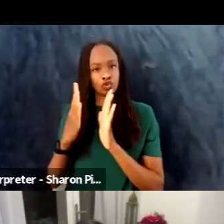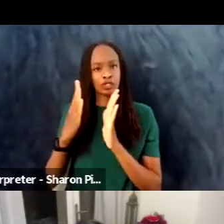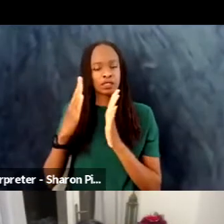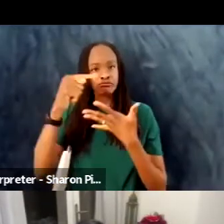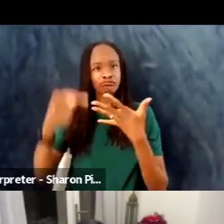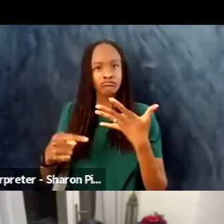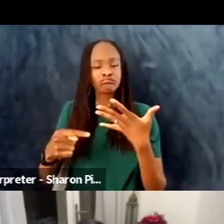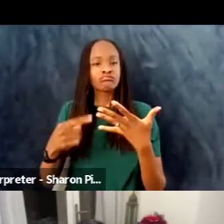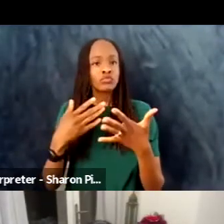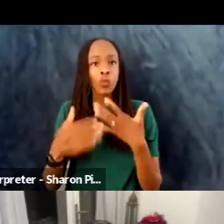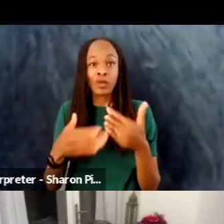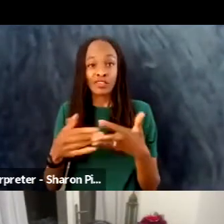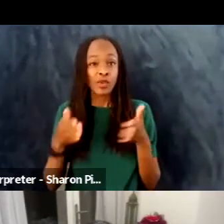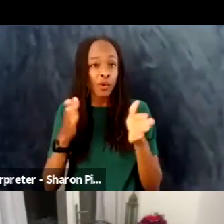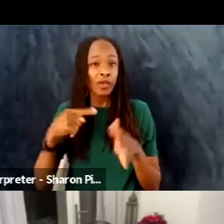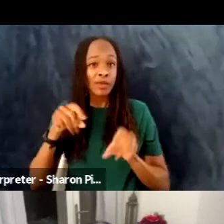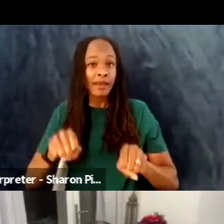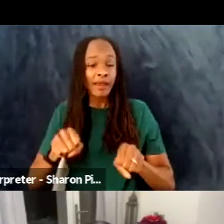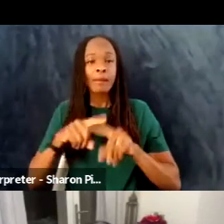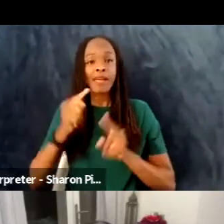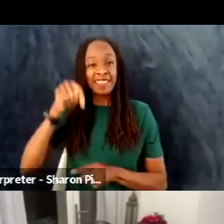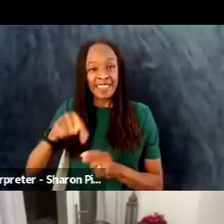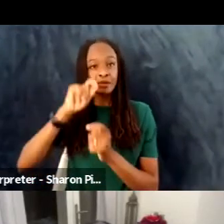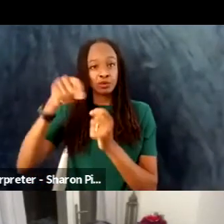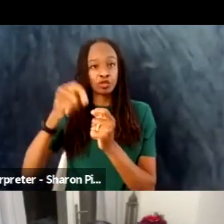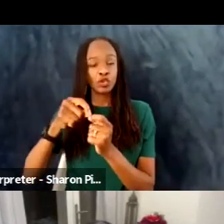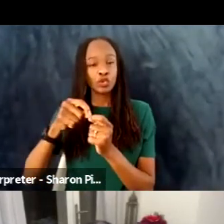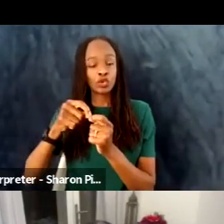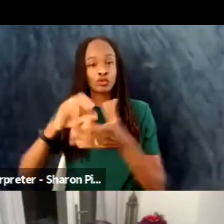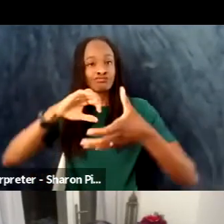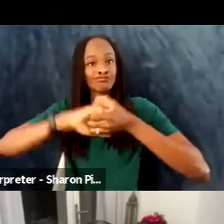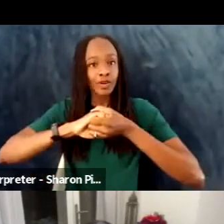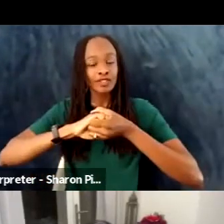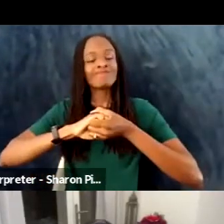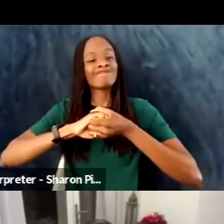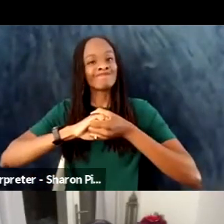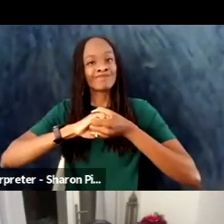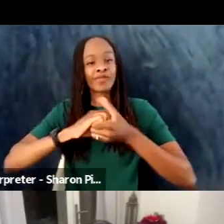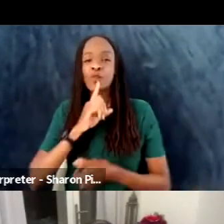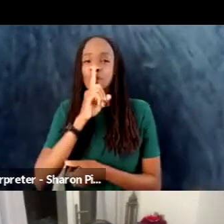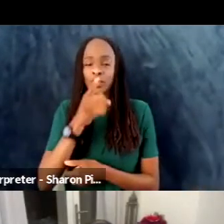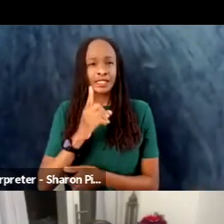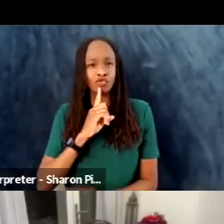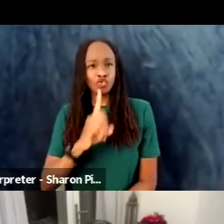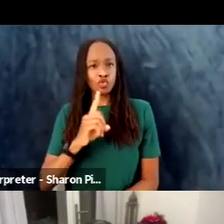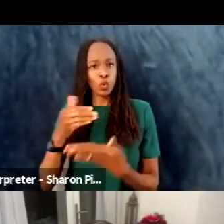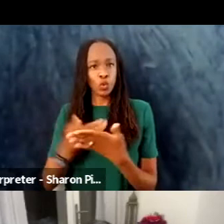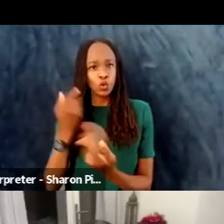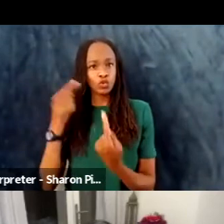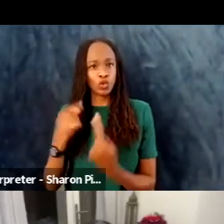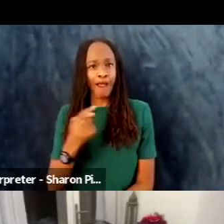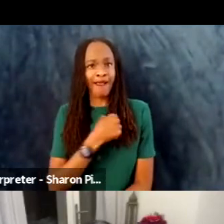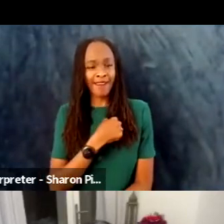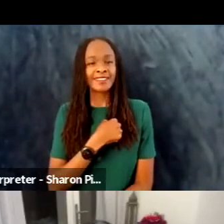whatever we can. But this particular partnership is very true and very new to us,